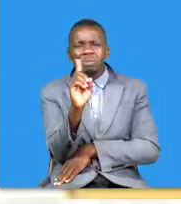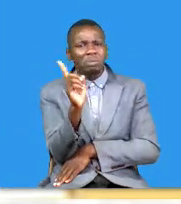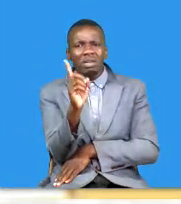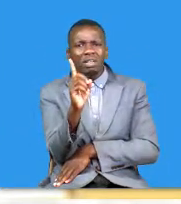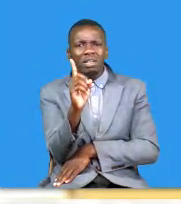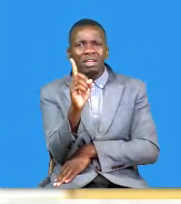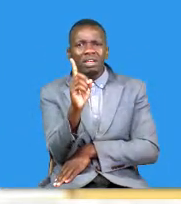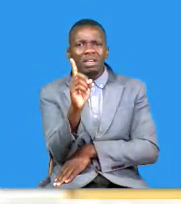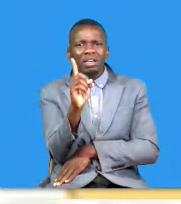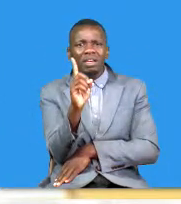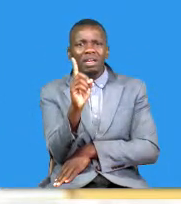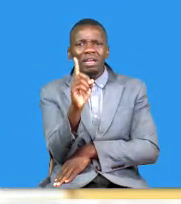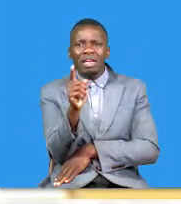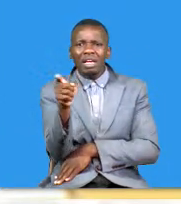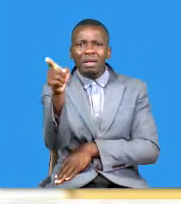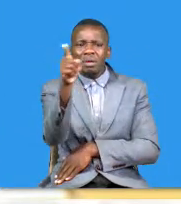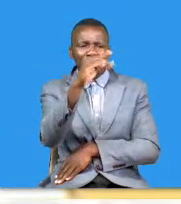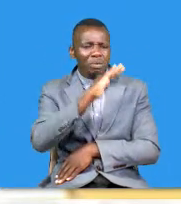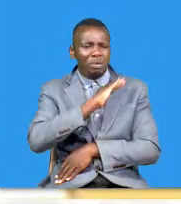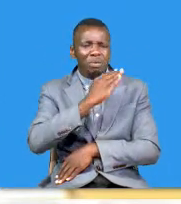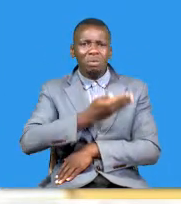Where were we, the women of Zambia?